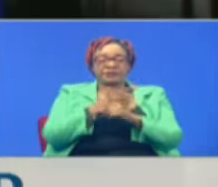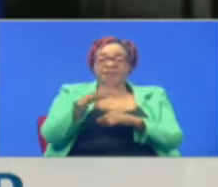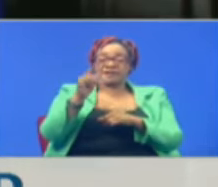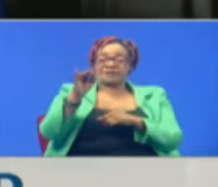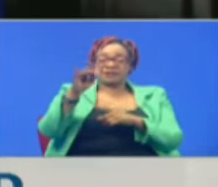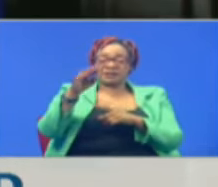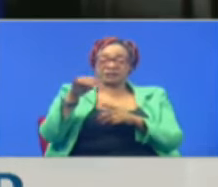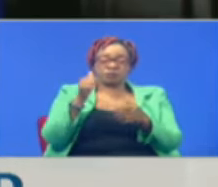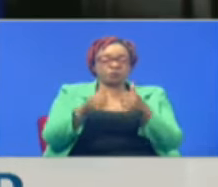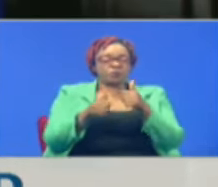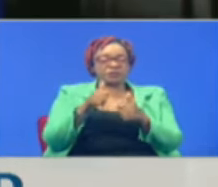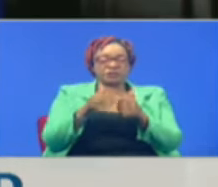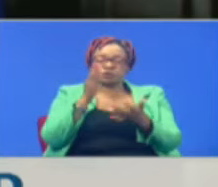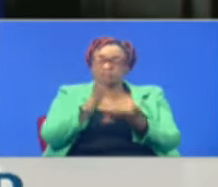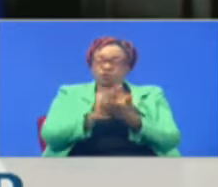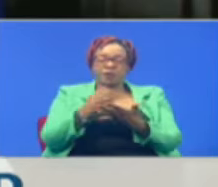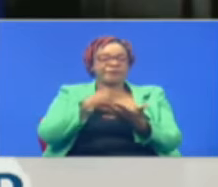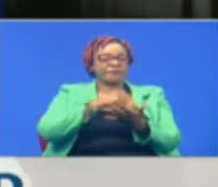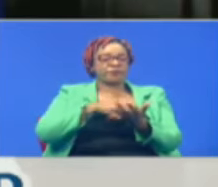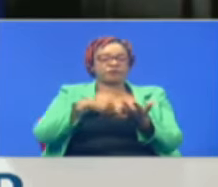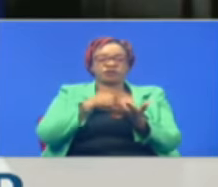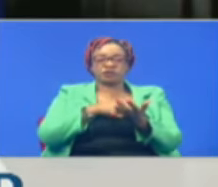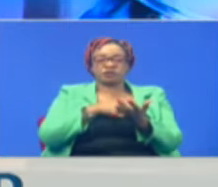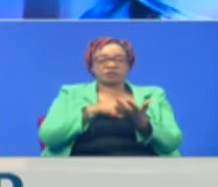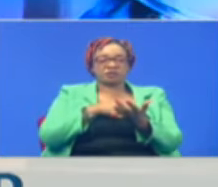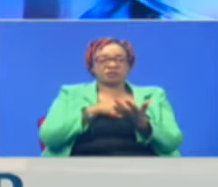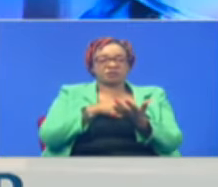would be very, very unfortunate. And this